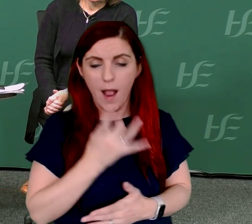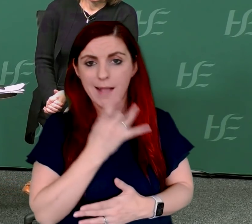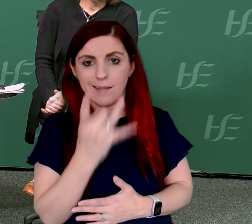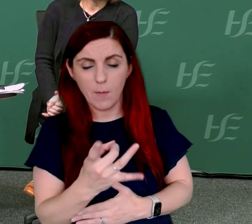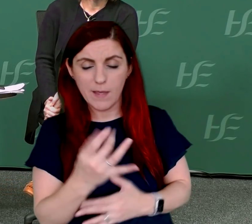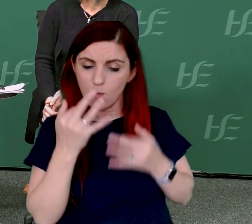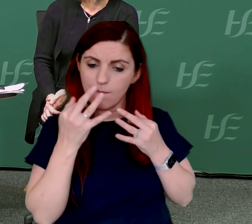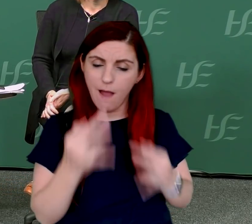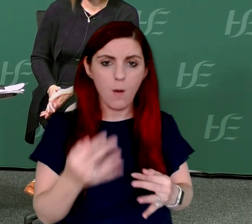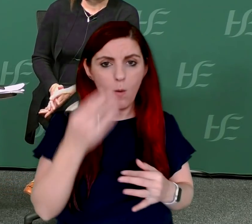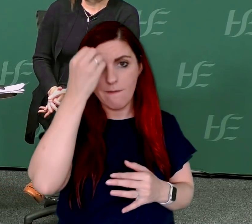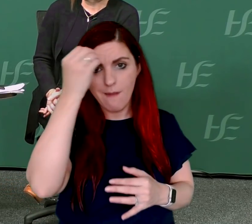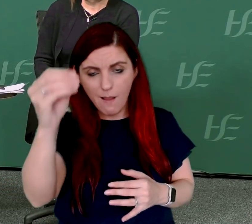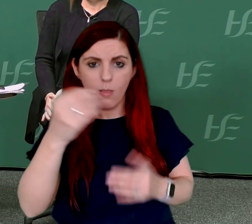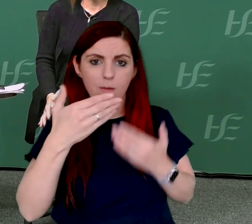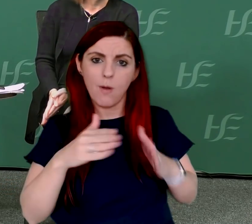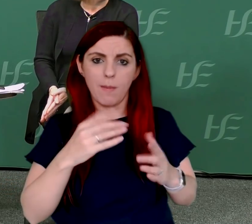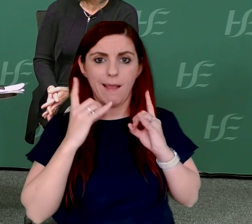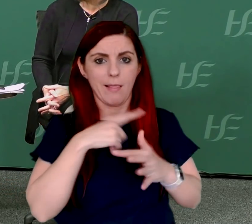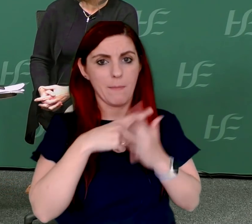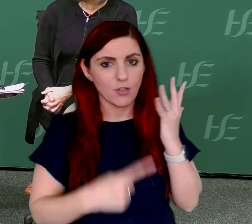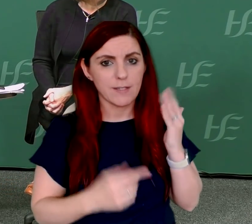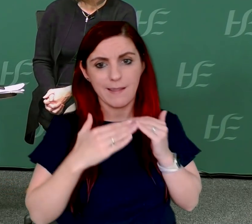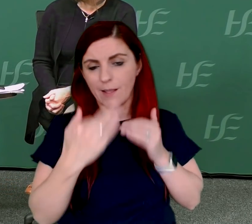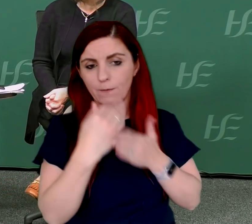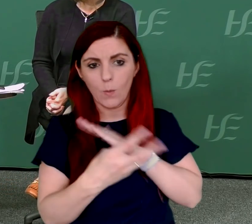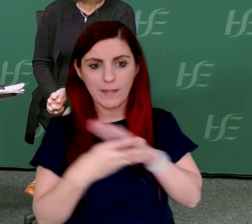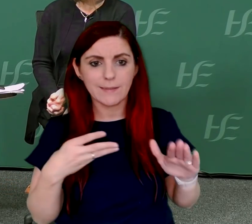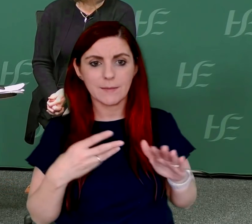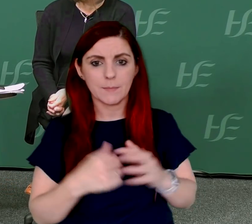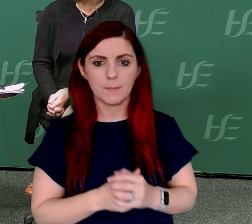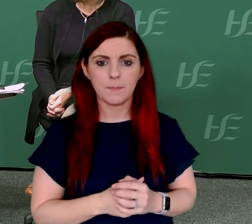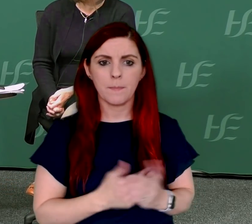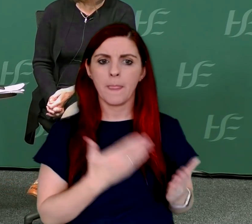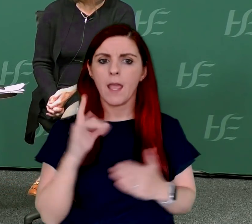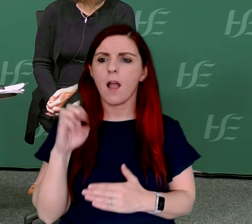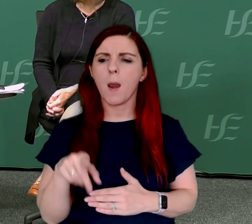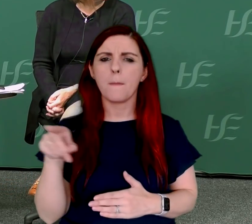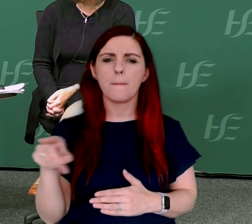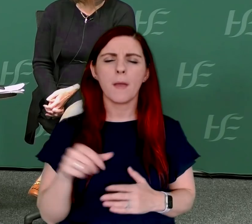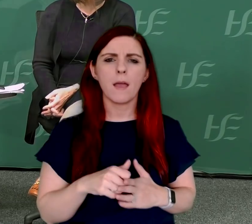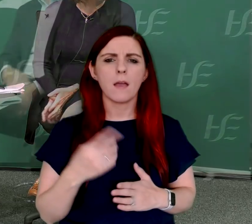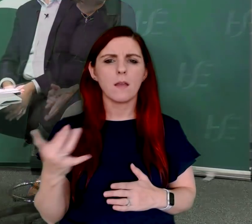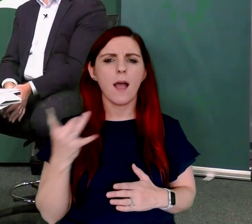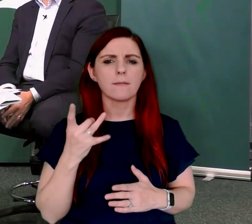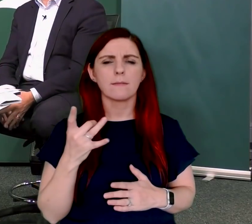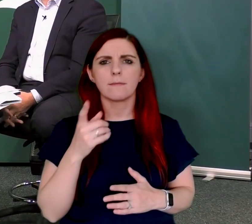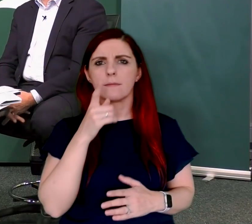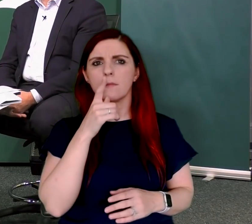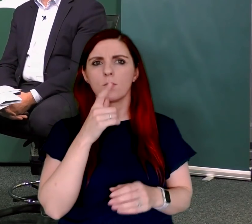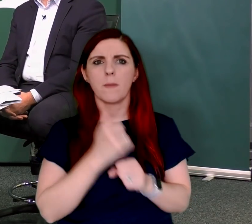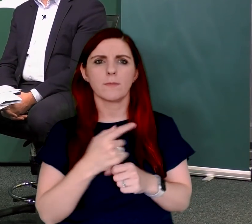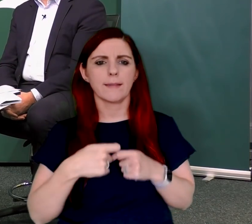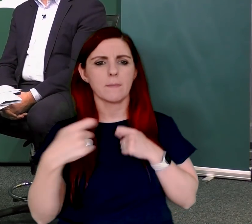big difference in the coming weeks. So, Colin? It's questions asked about expanding ICU beds, and we